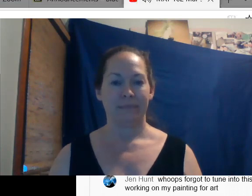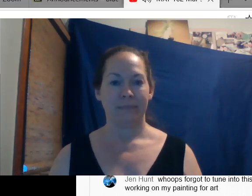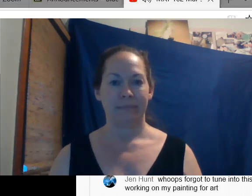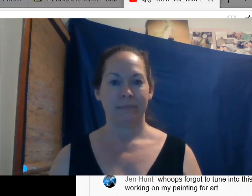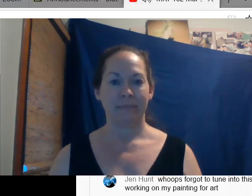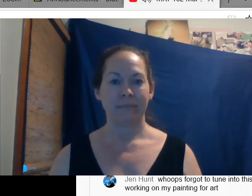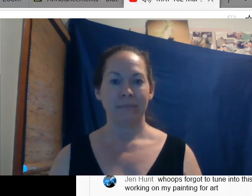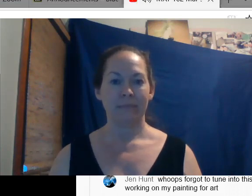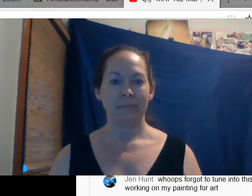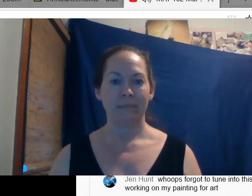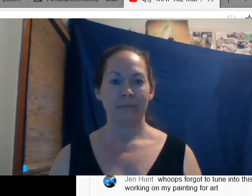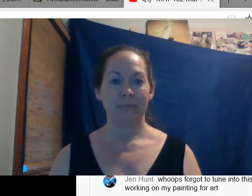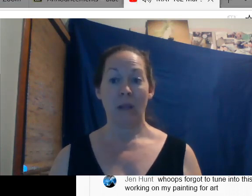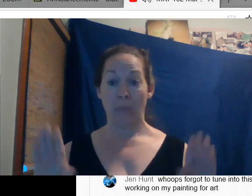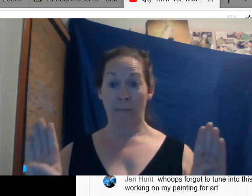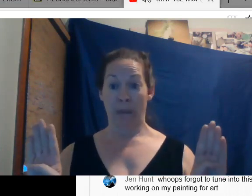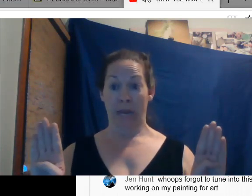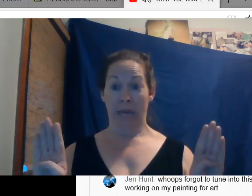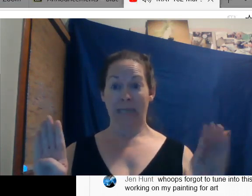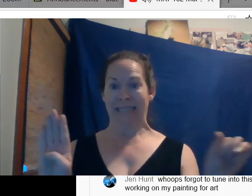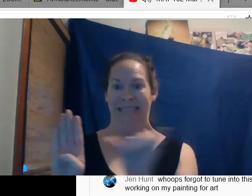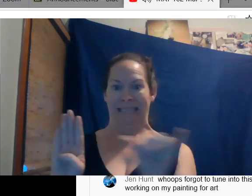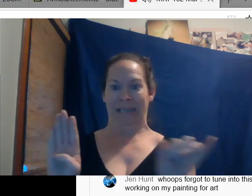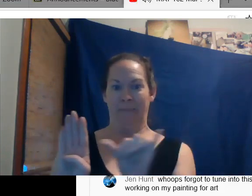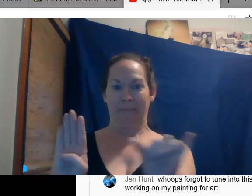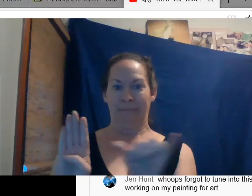B plus C over B,